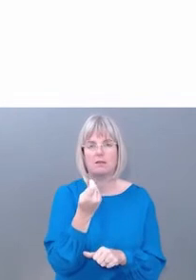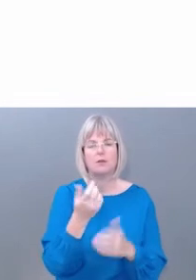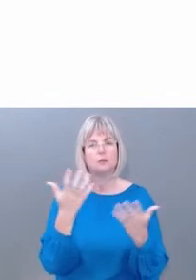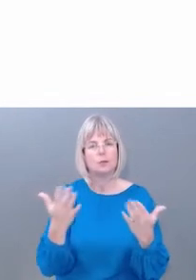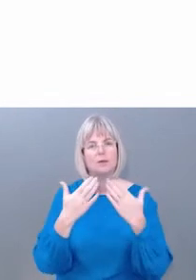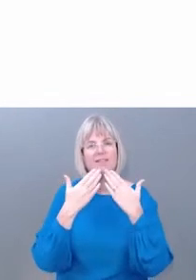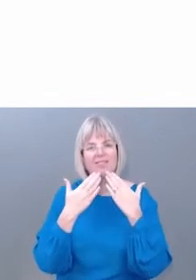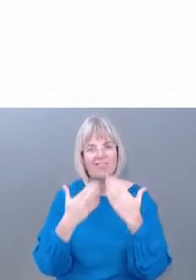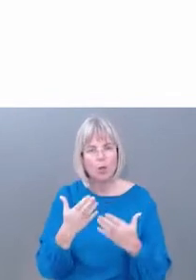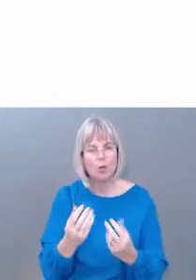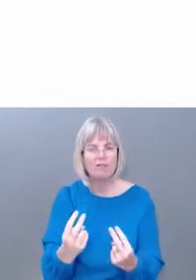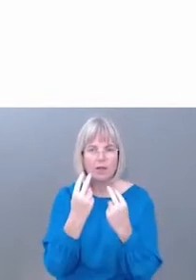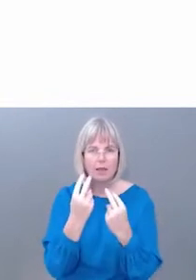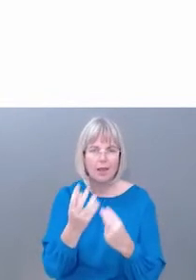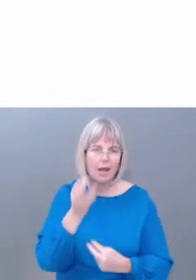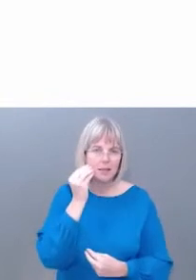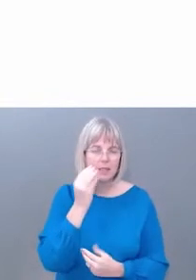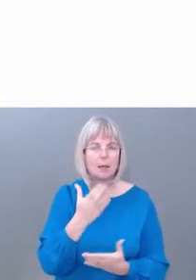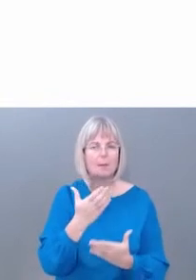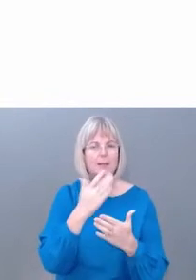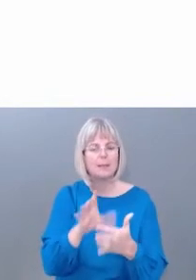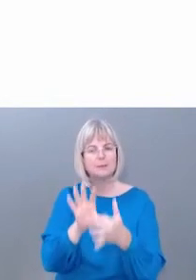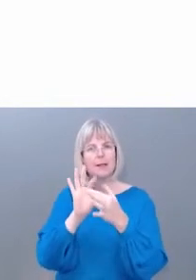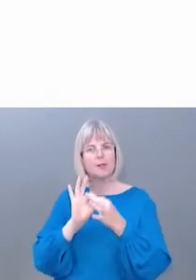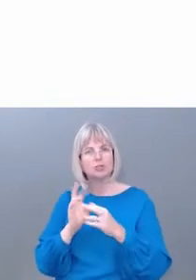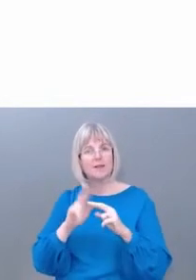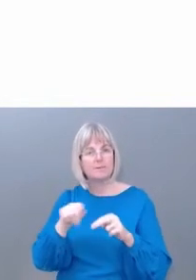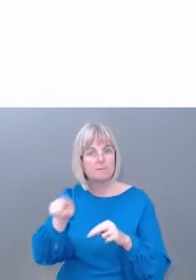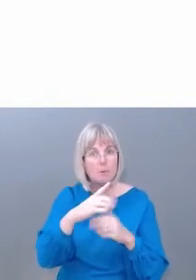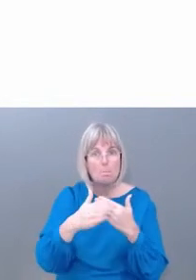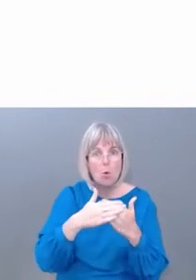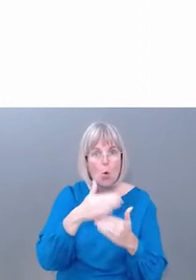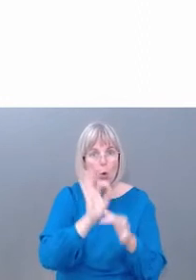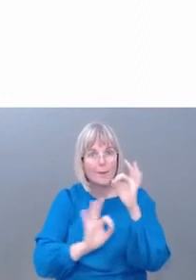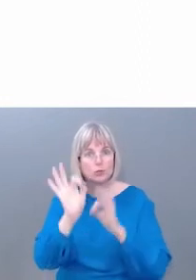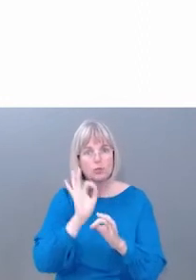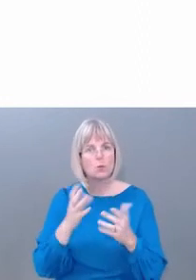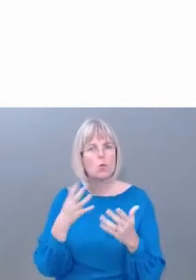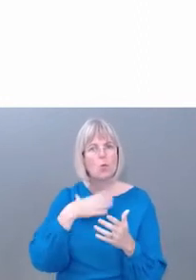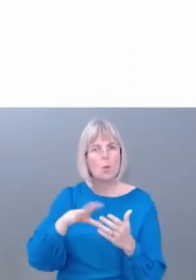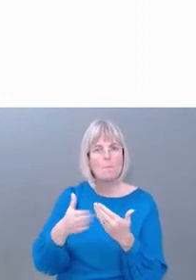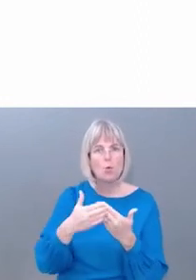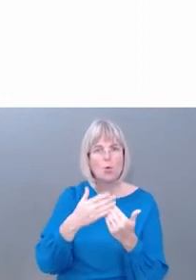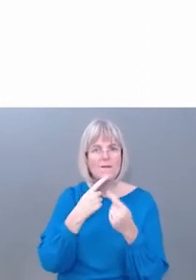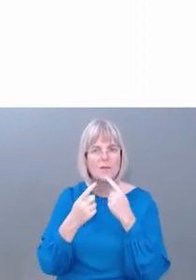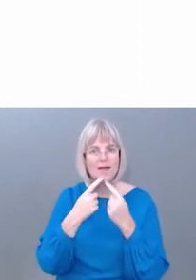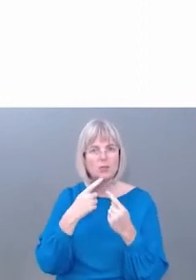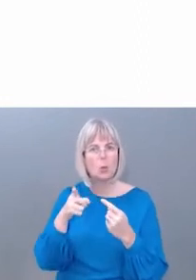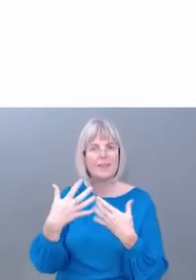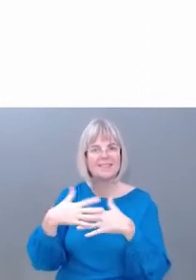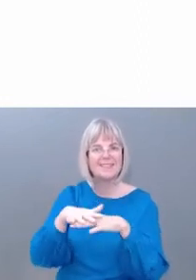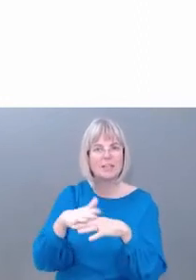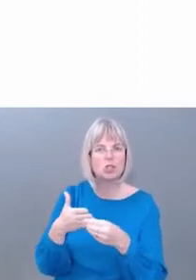Please do get in touch if you've got any more questions or you'd like to know more information about Synergy Leads. Thanks very much.